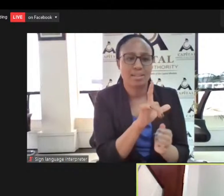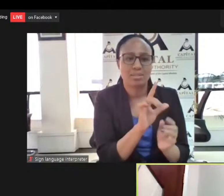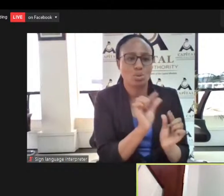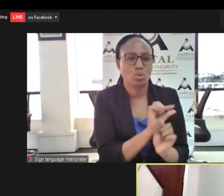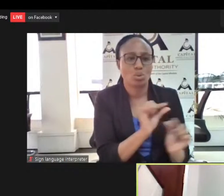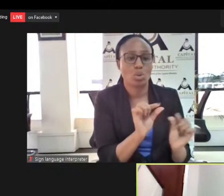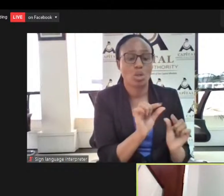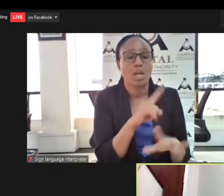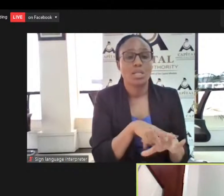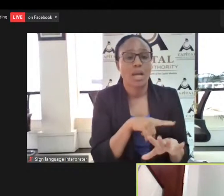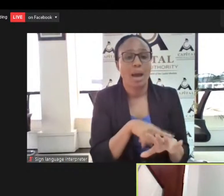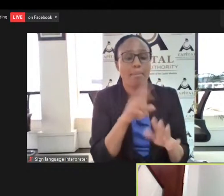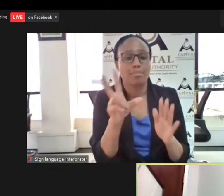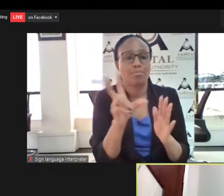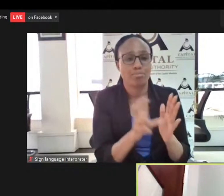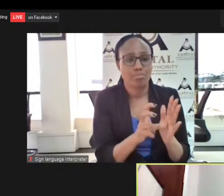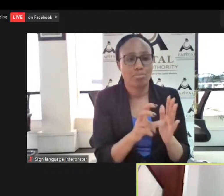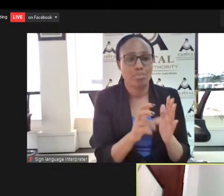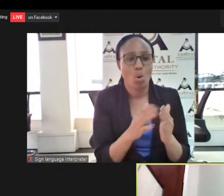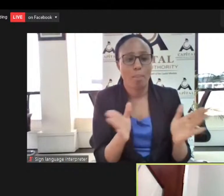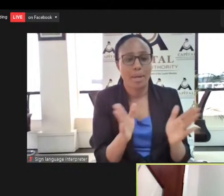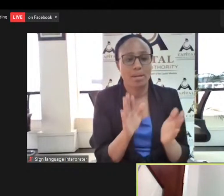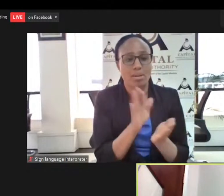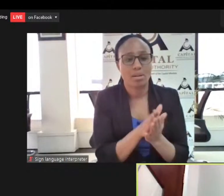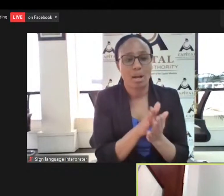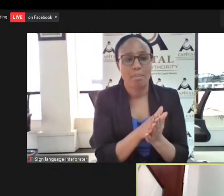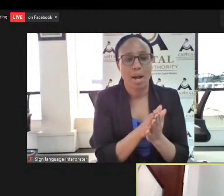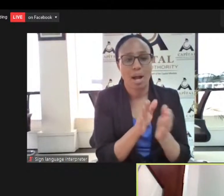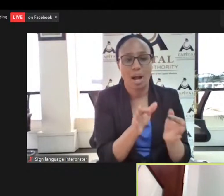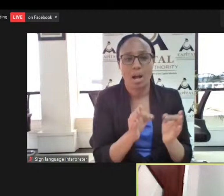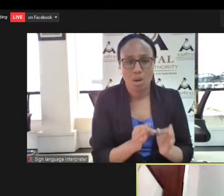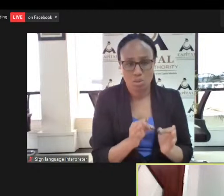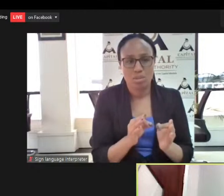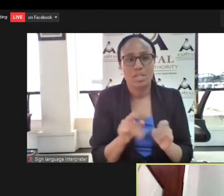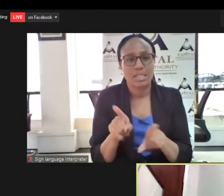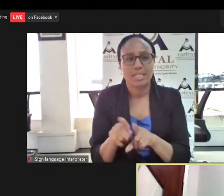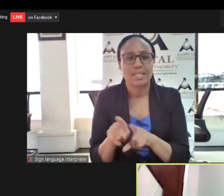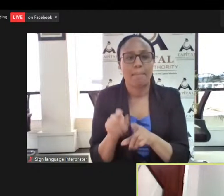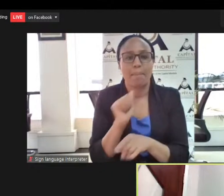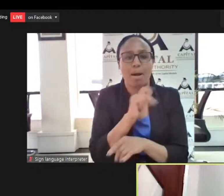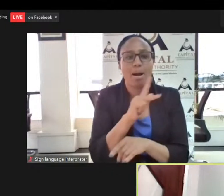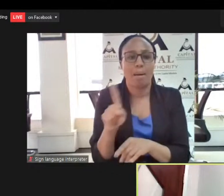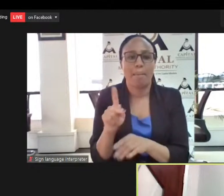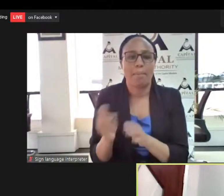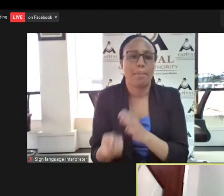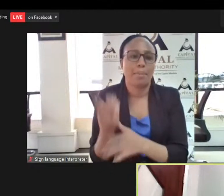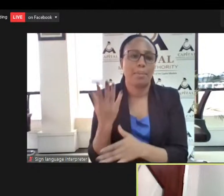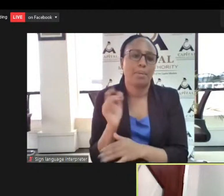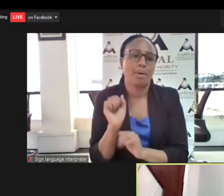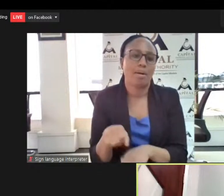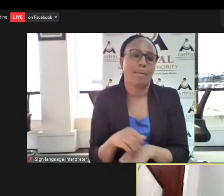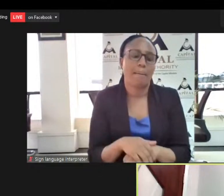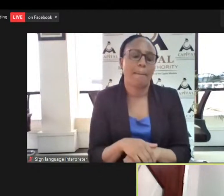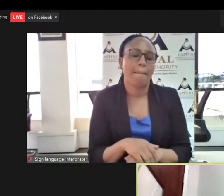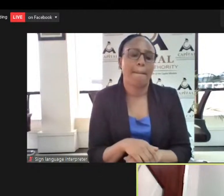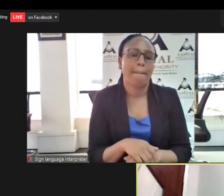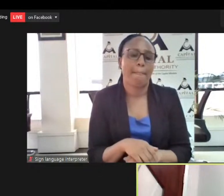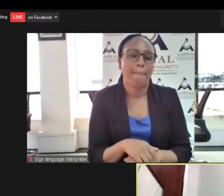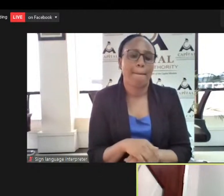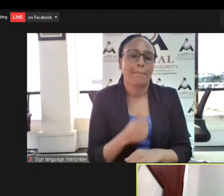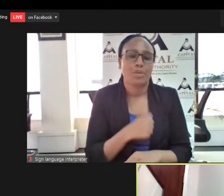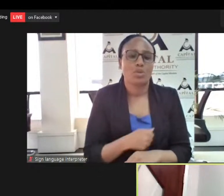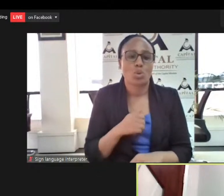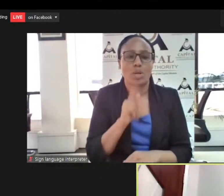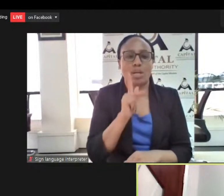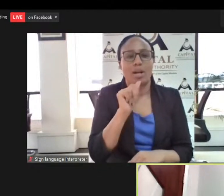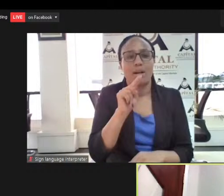you've opened the account with the central bank, I'd encourage you to also open the Treasury Mobile Direct platform as well. Yeah, sorry, Kanye,